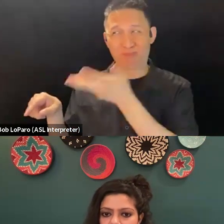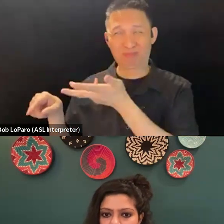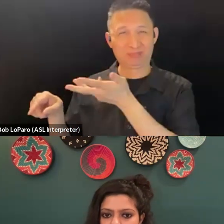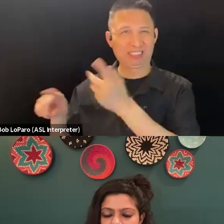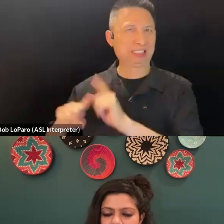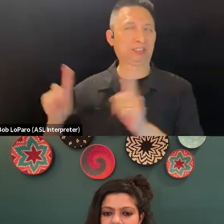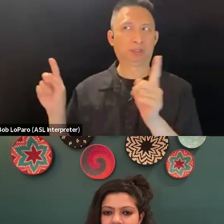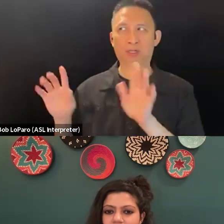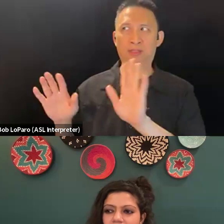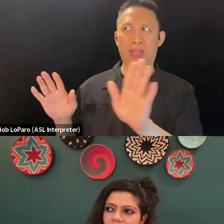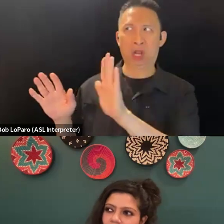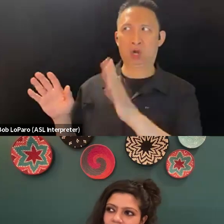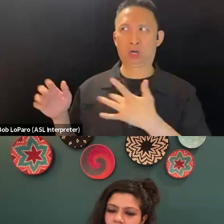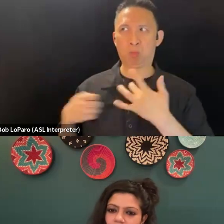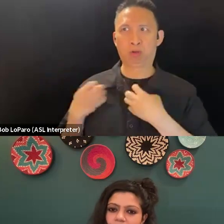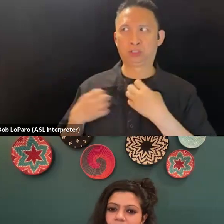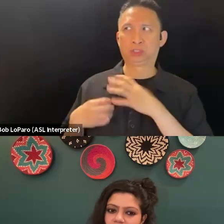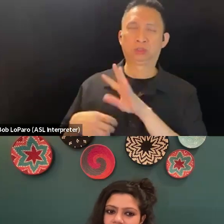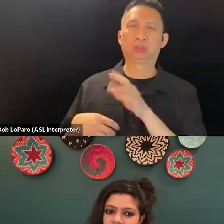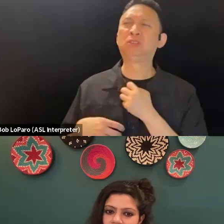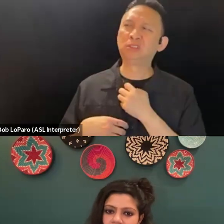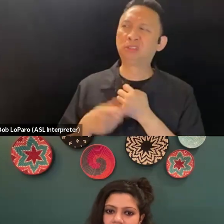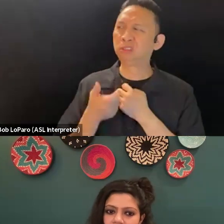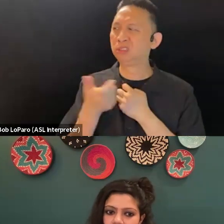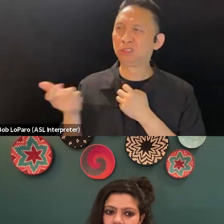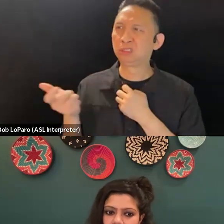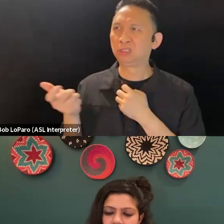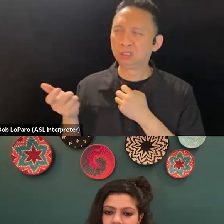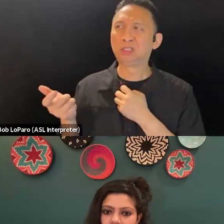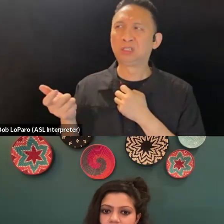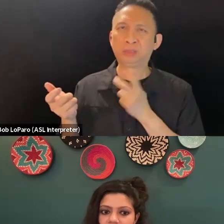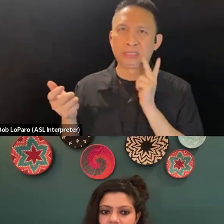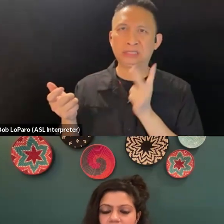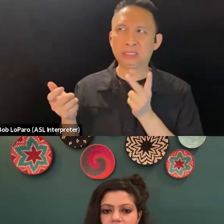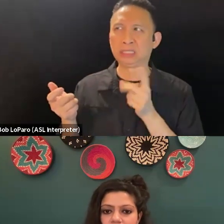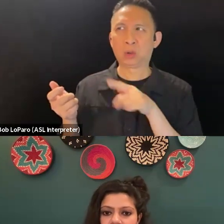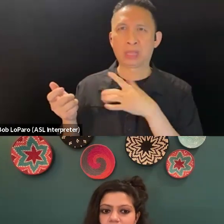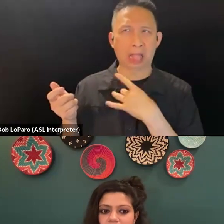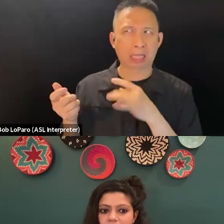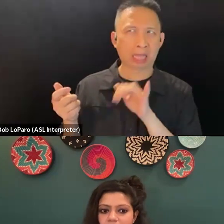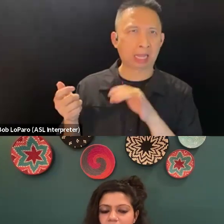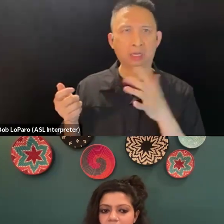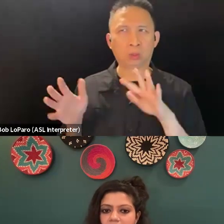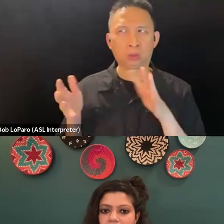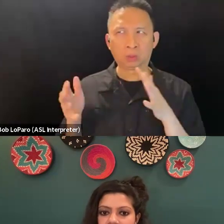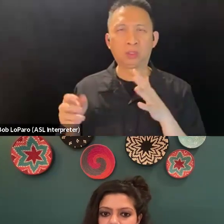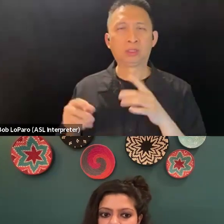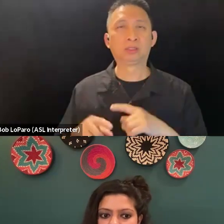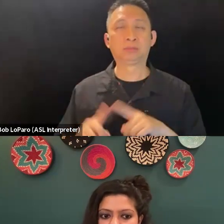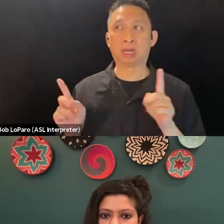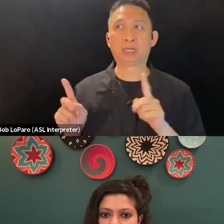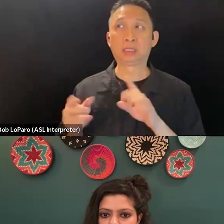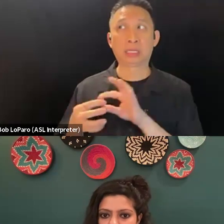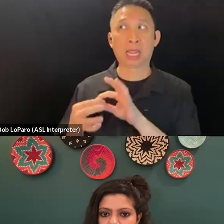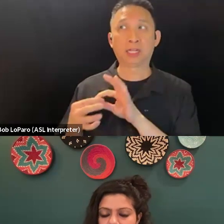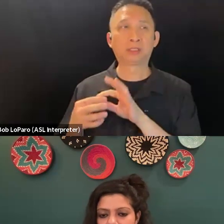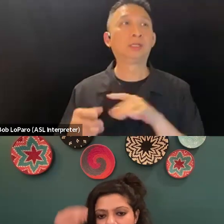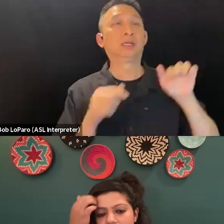is in a huge flux. So everybody's just moved on or exited. So a lot of these so-called connections really in today's